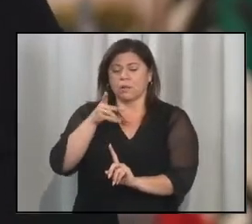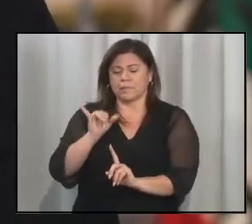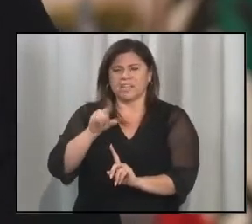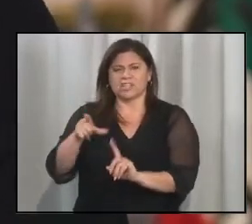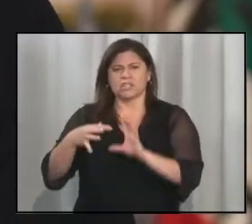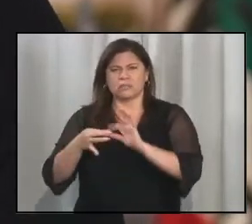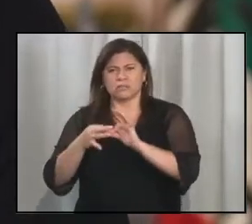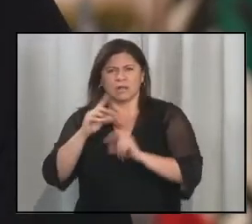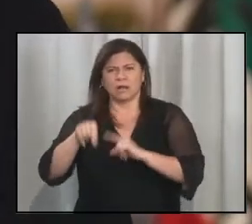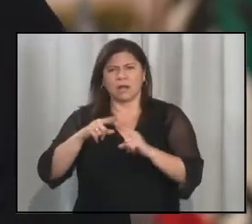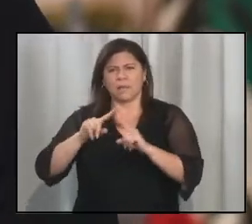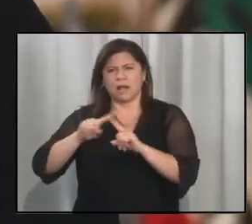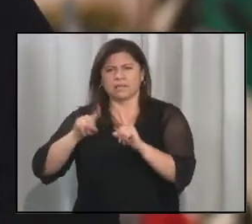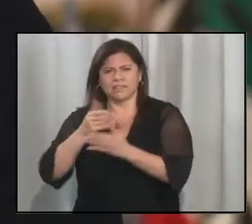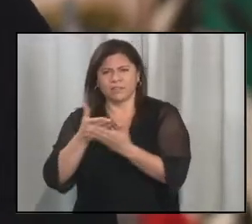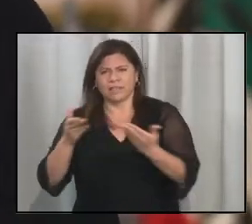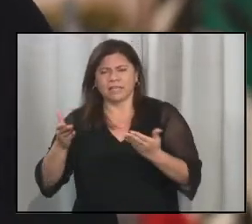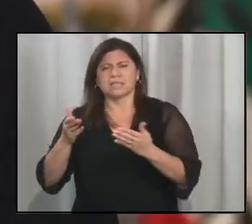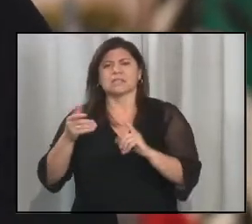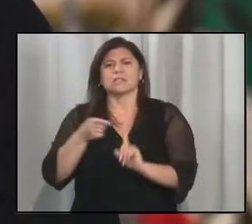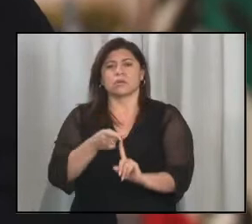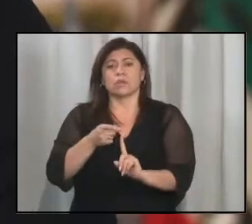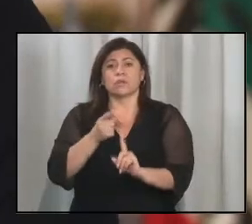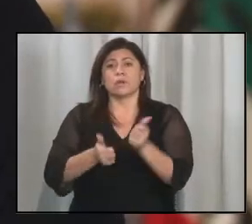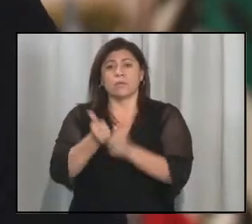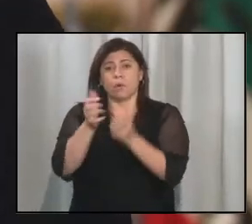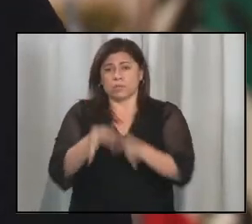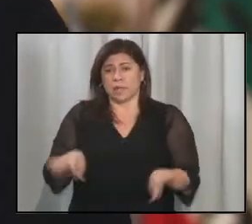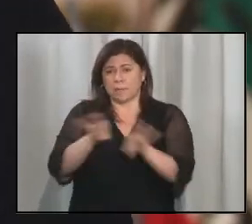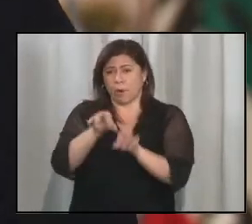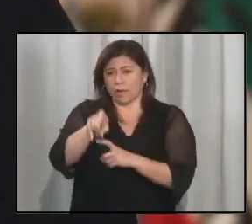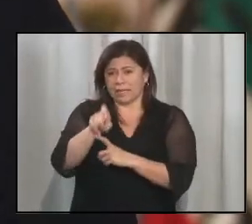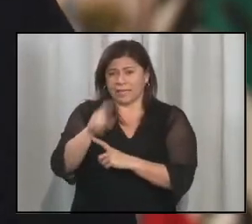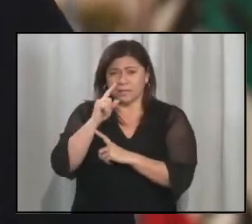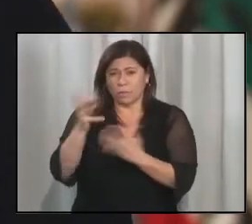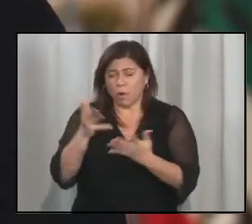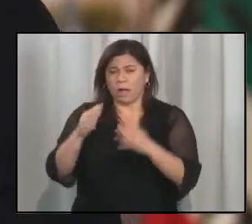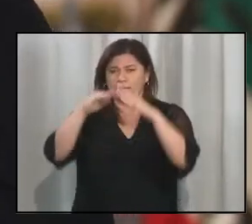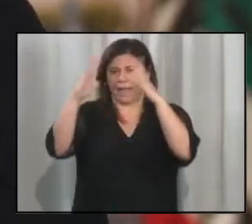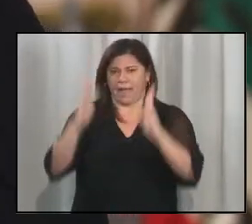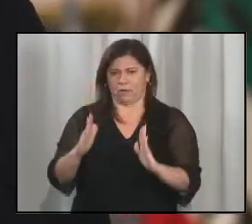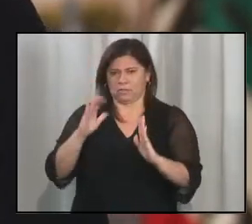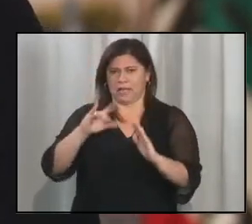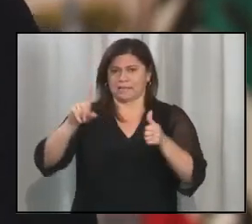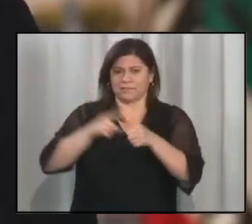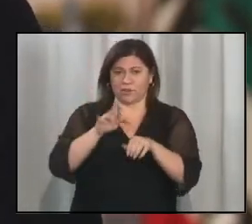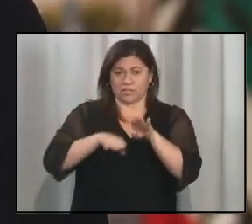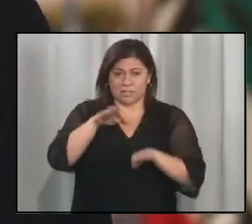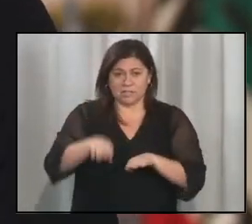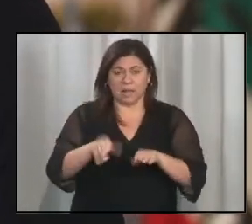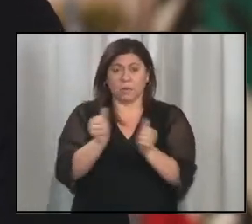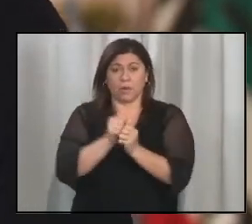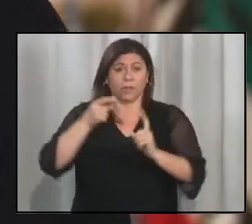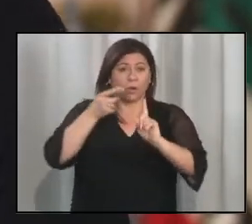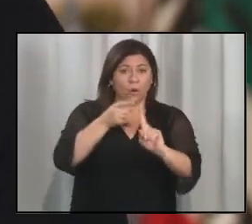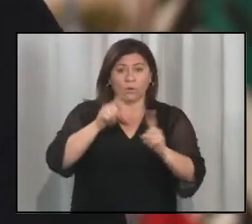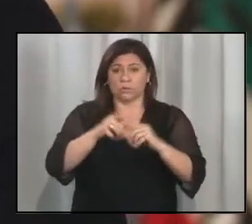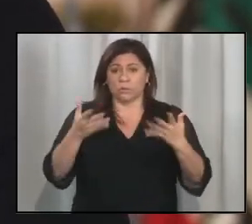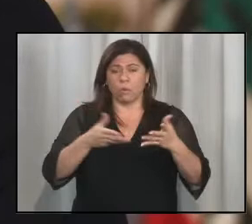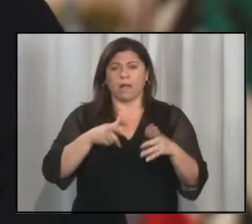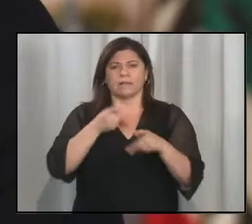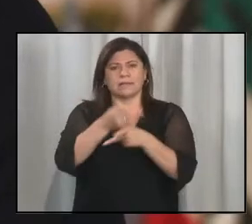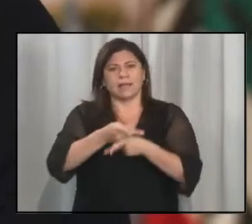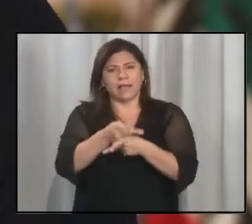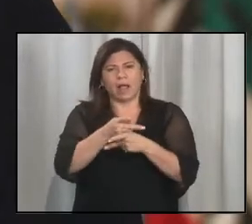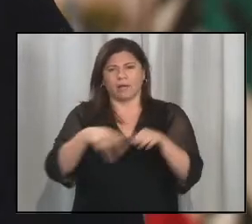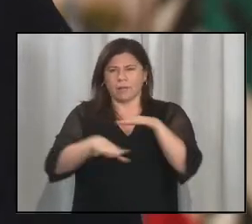First approach prioritizes the most vital and immediate needs as housing as a first step, with the goal of taking care of the most